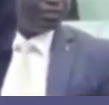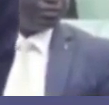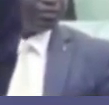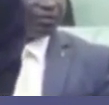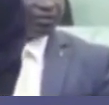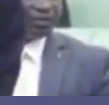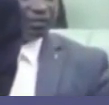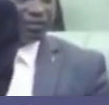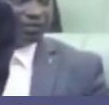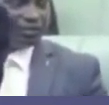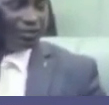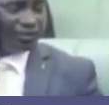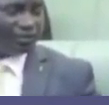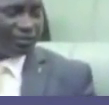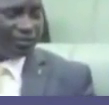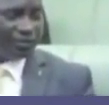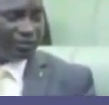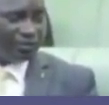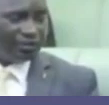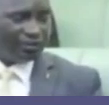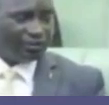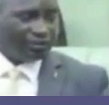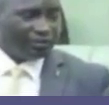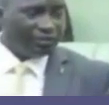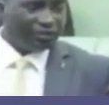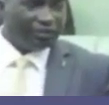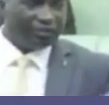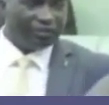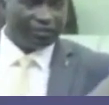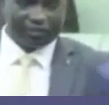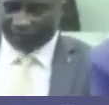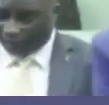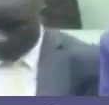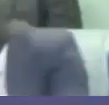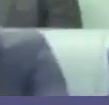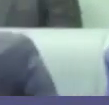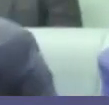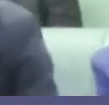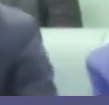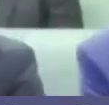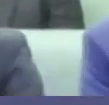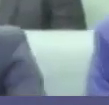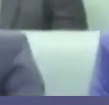It is of 3,000 meters, but tarmac is